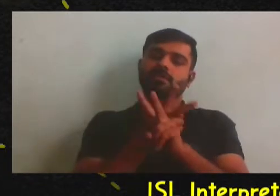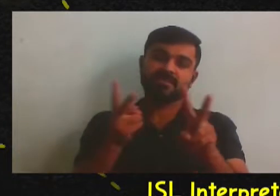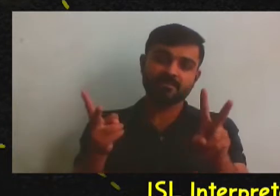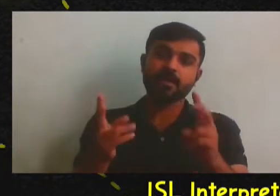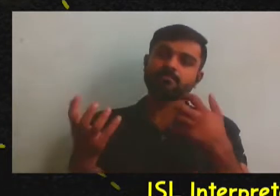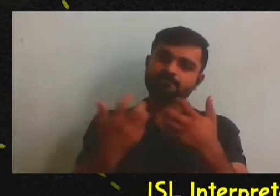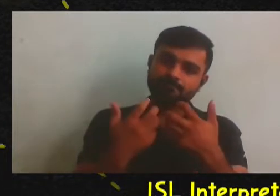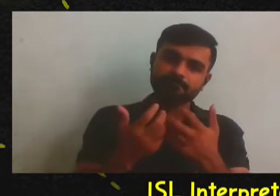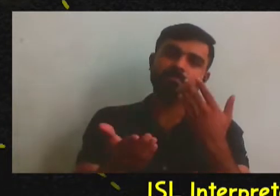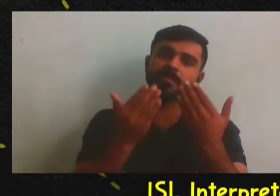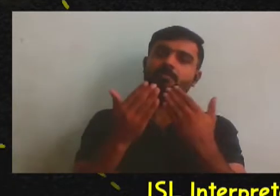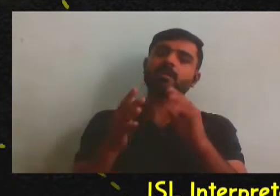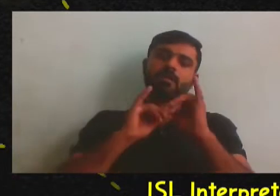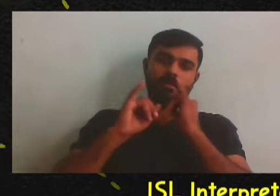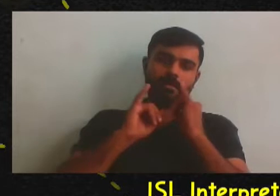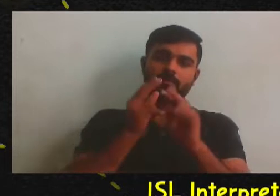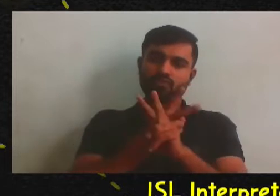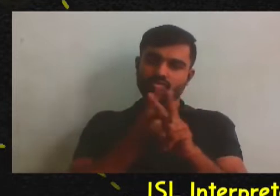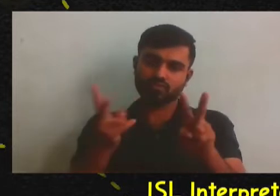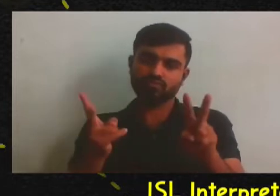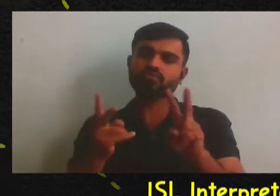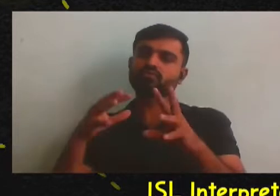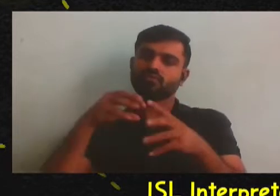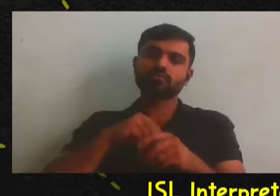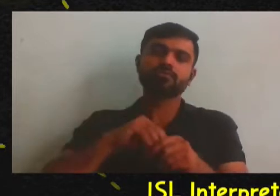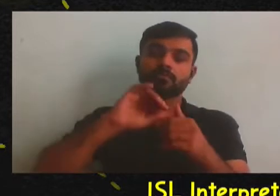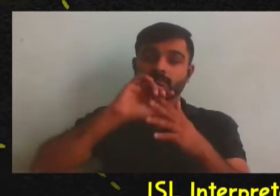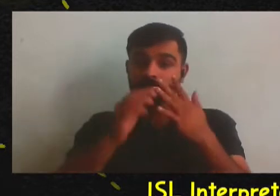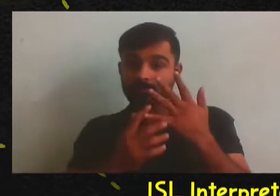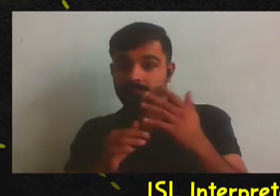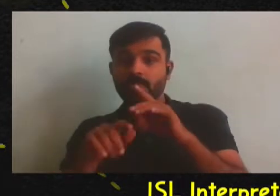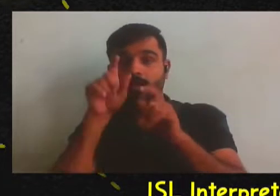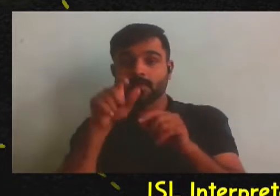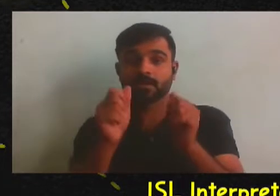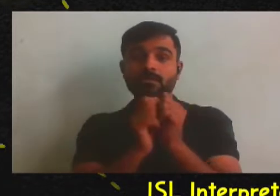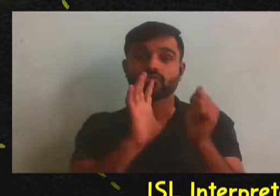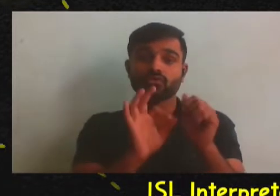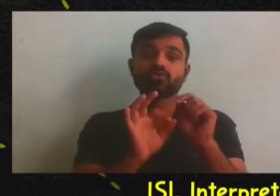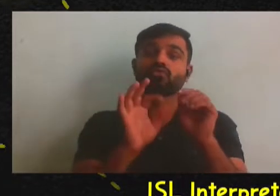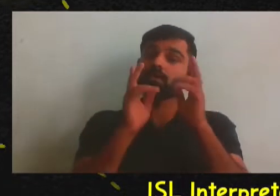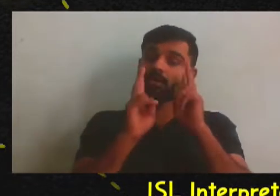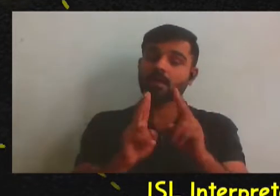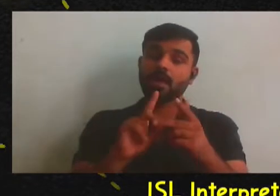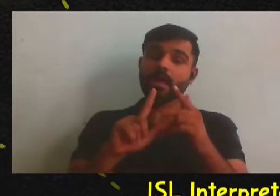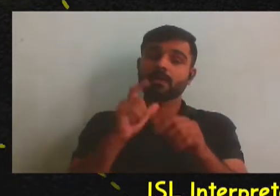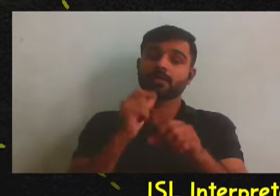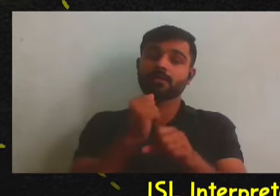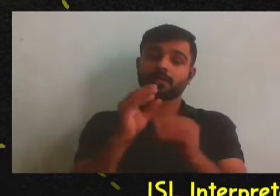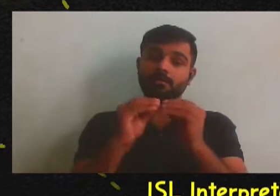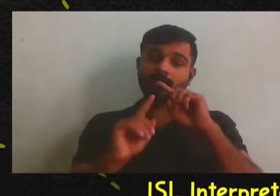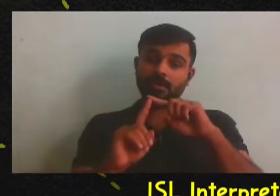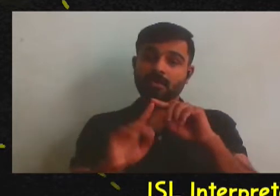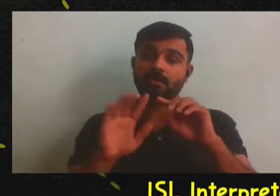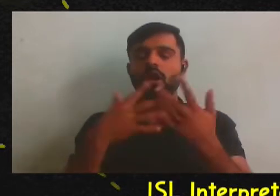interactive, maybe an interview, so to speak, to figure out if the person is really genuinely LGBT or just, you